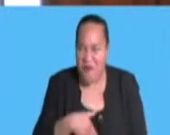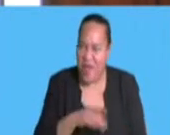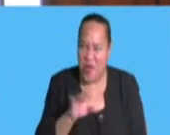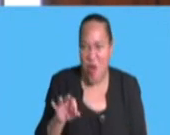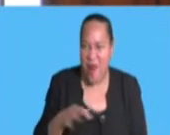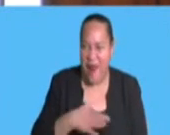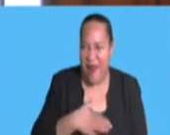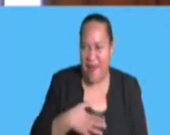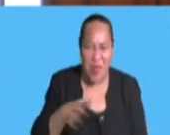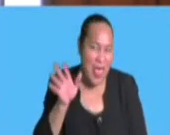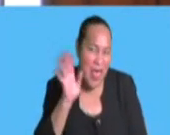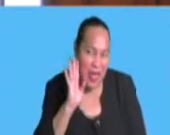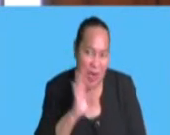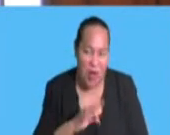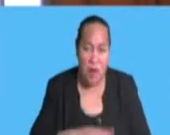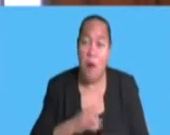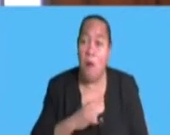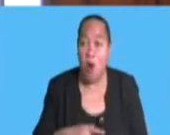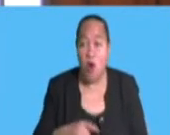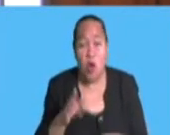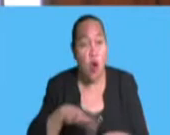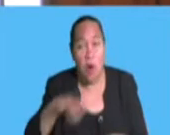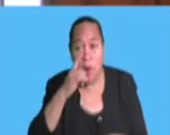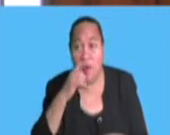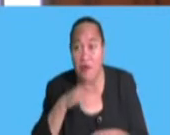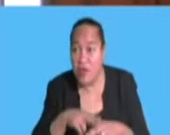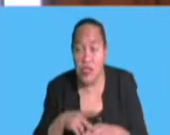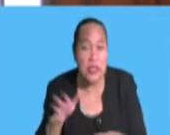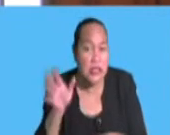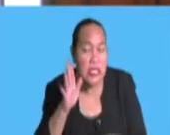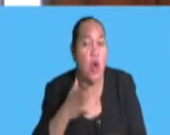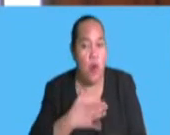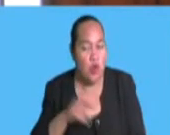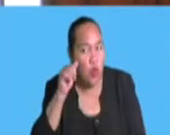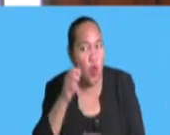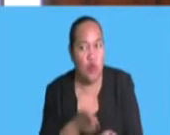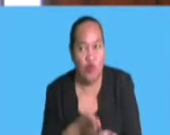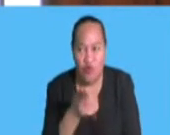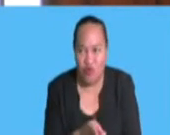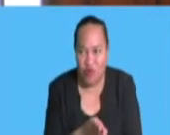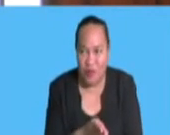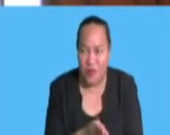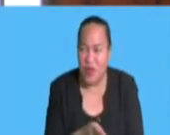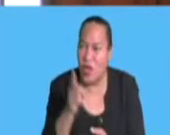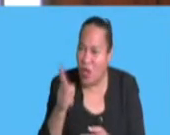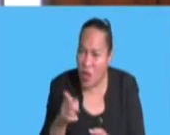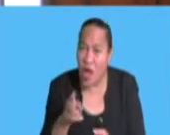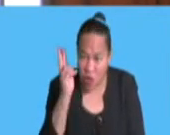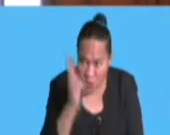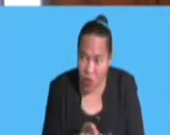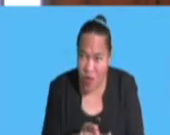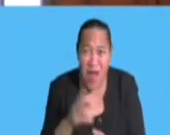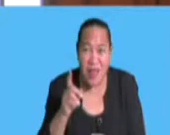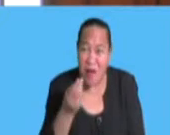because the citizens of Fiji deserve nothing more than the truth. And the truth is, the liquidity problem that I've been